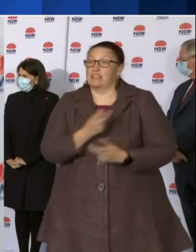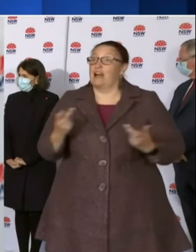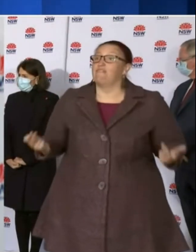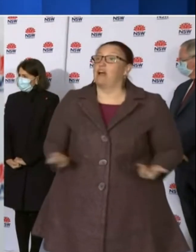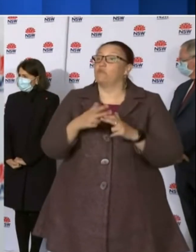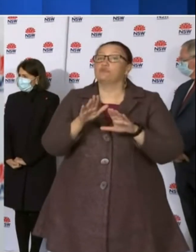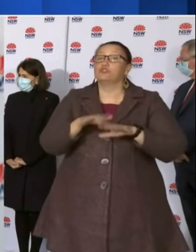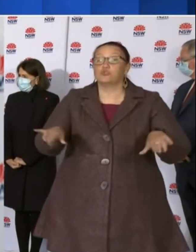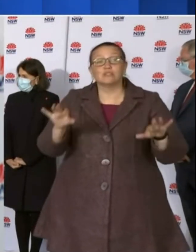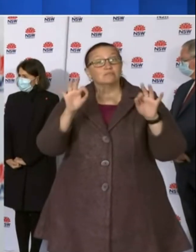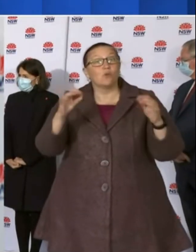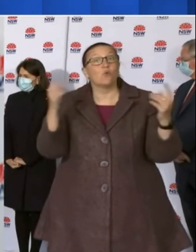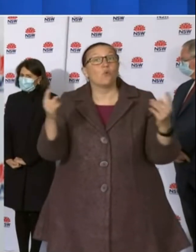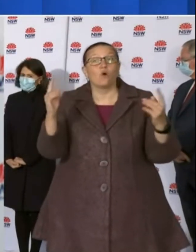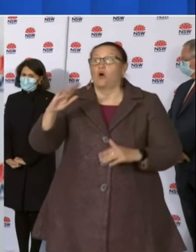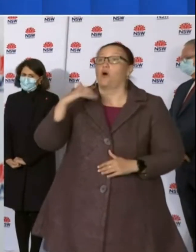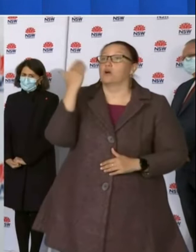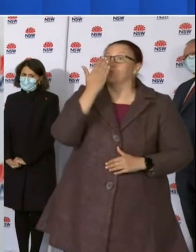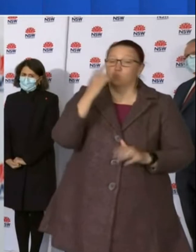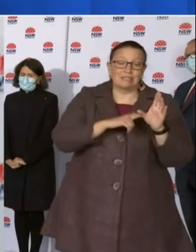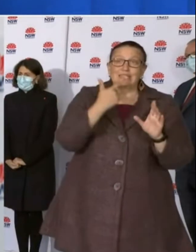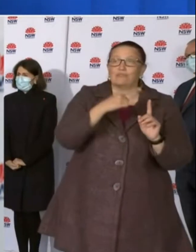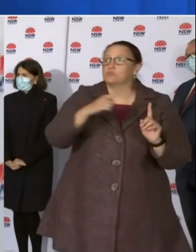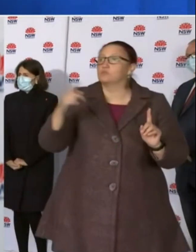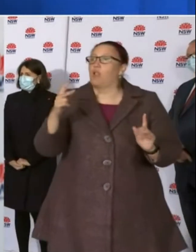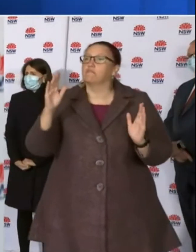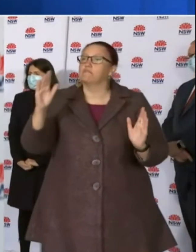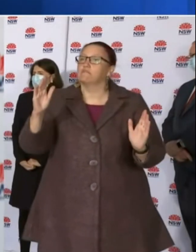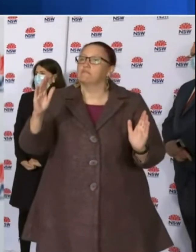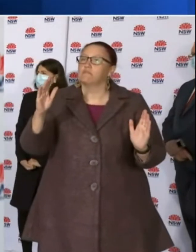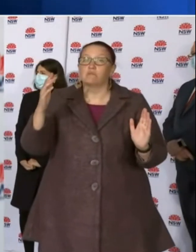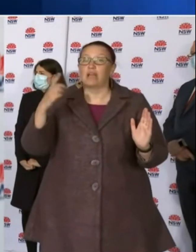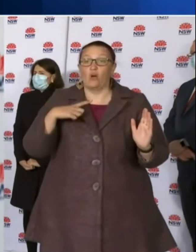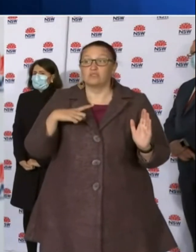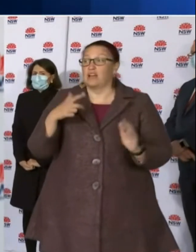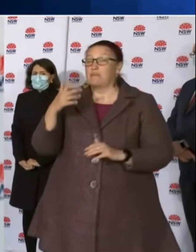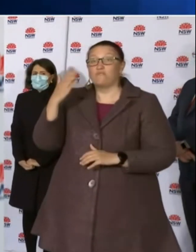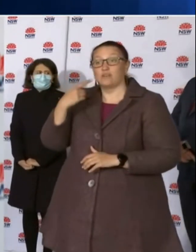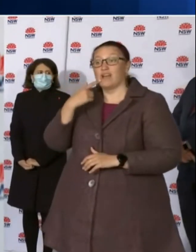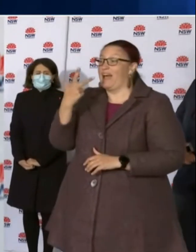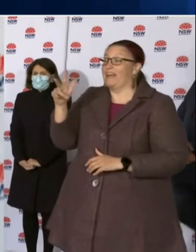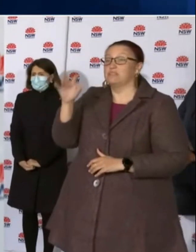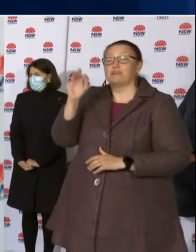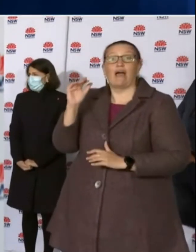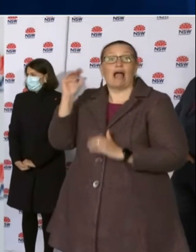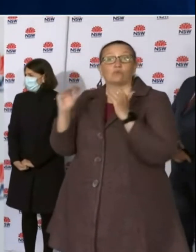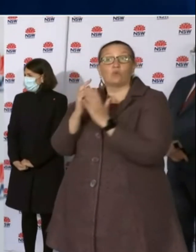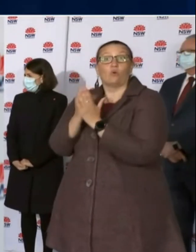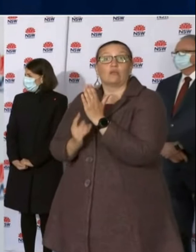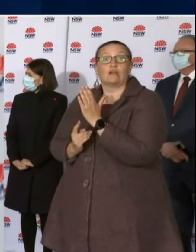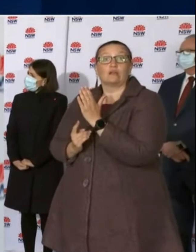in rolling out those vaccines. And I think we also need to get the community used to the fact that we'll be doing booster